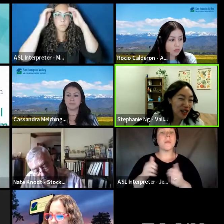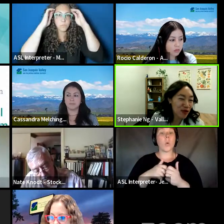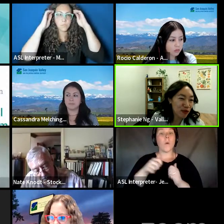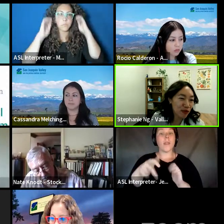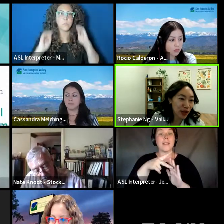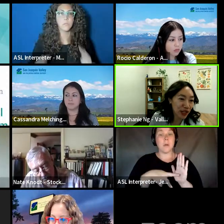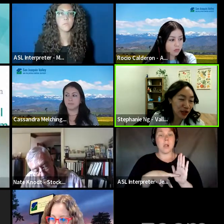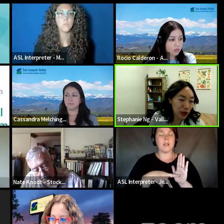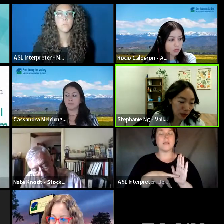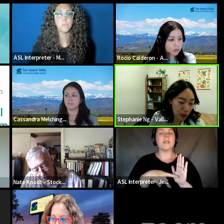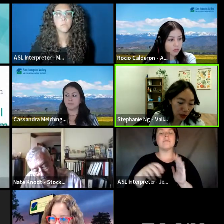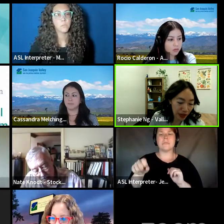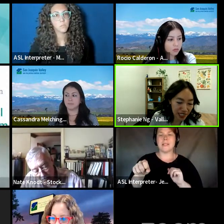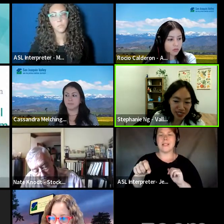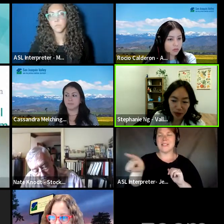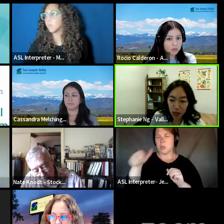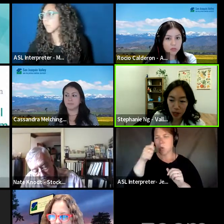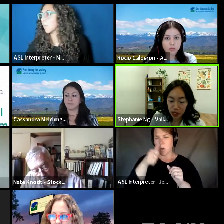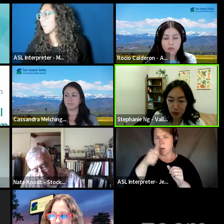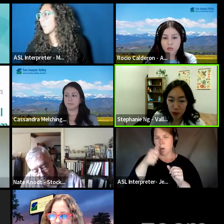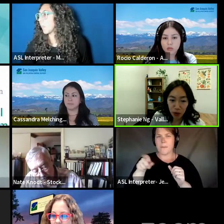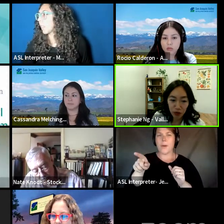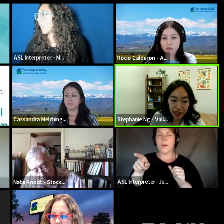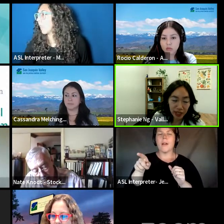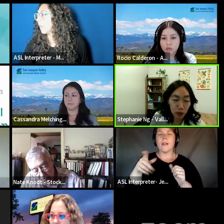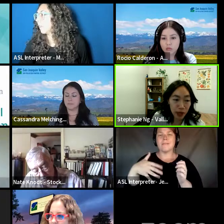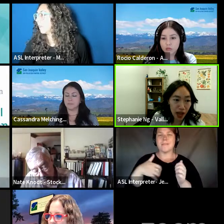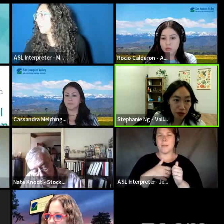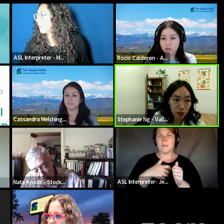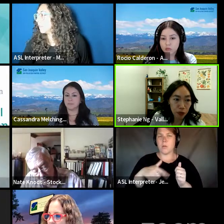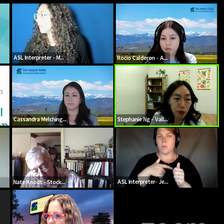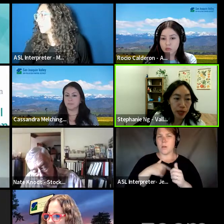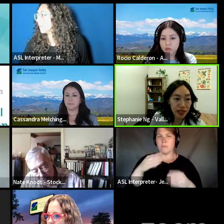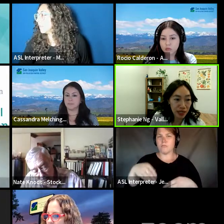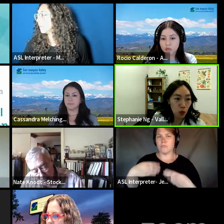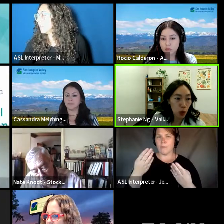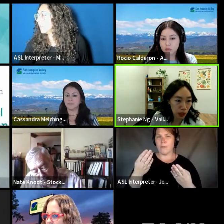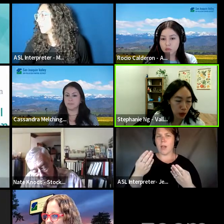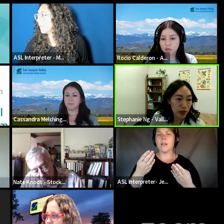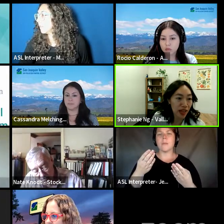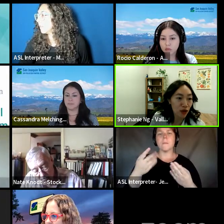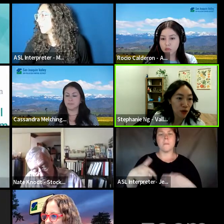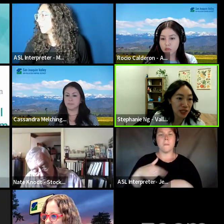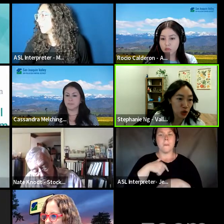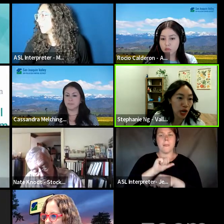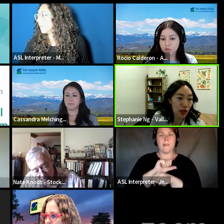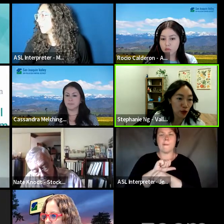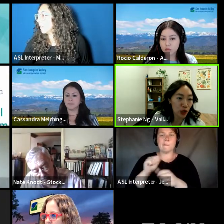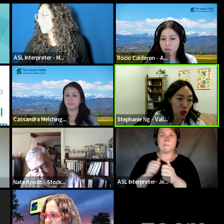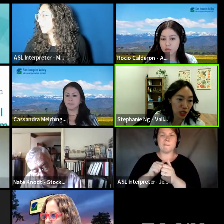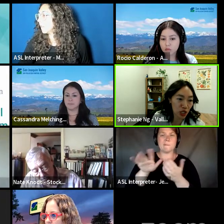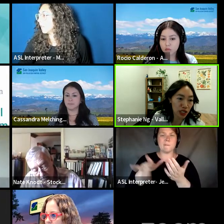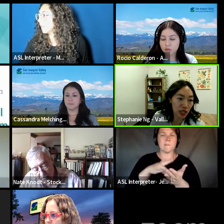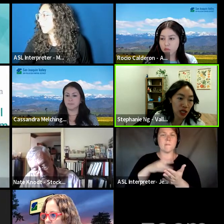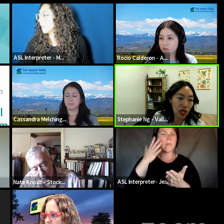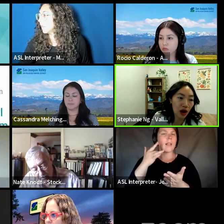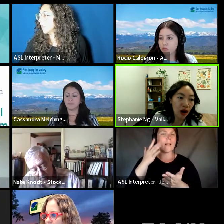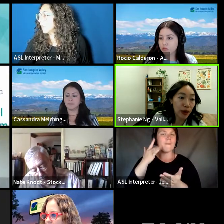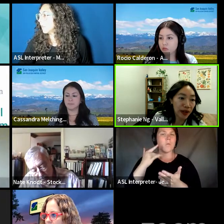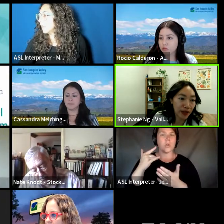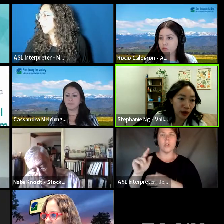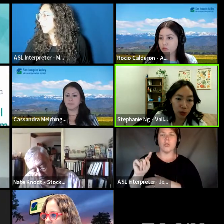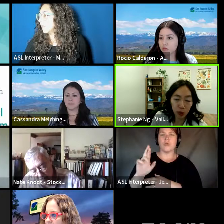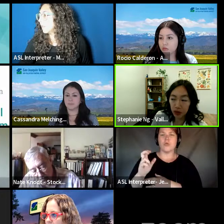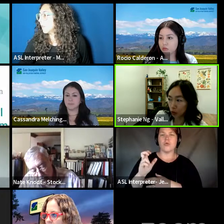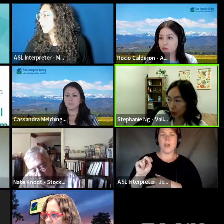think, Mary, you might remember, and this is an update we've been providing, that we have been working with Central California Traction